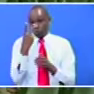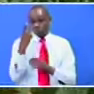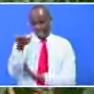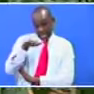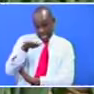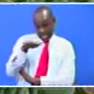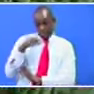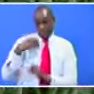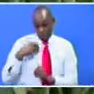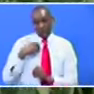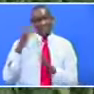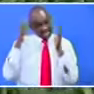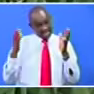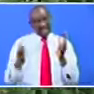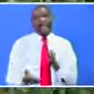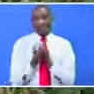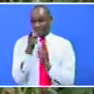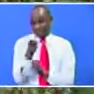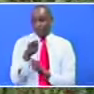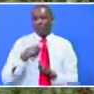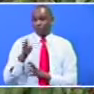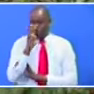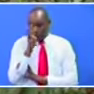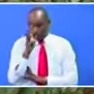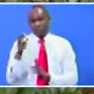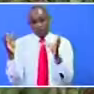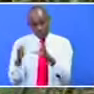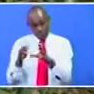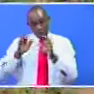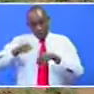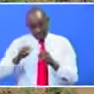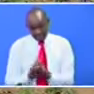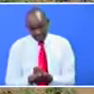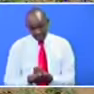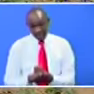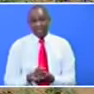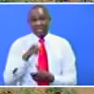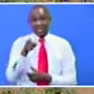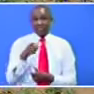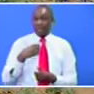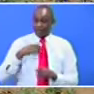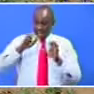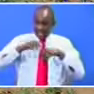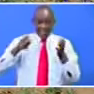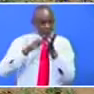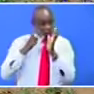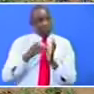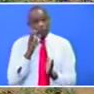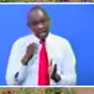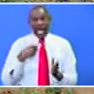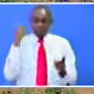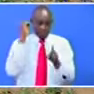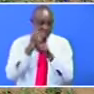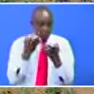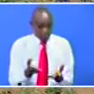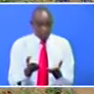sectors of great contribution, that is water and smallholder farmers. A smart water for agriculture project has an objective